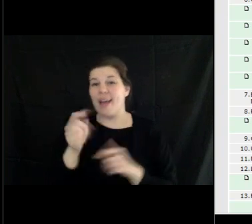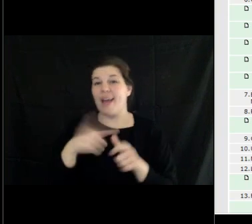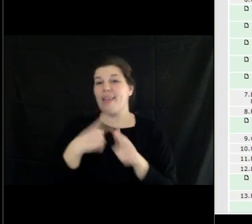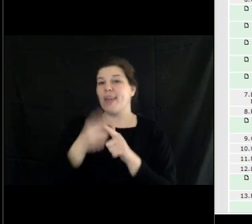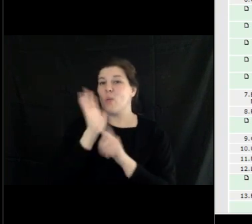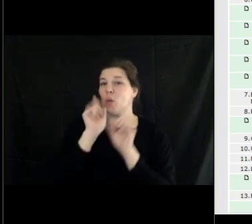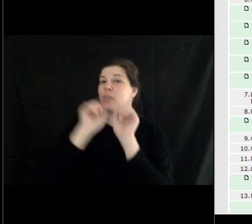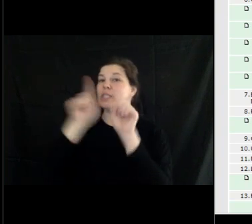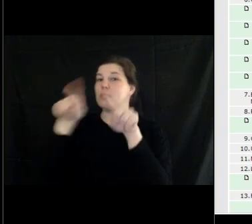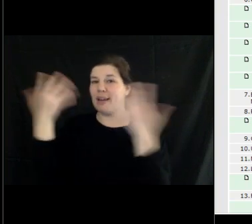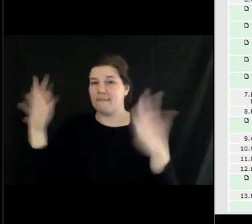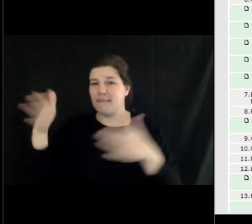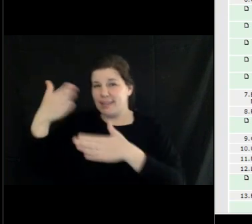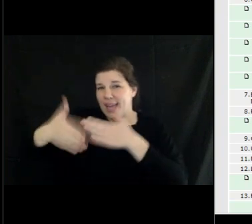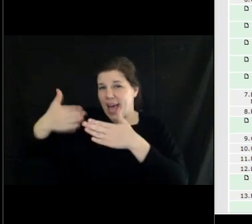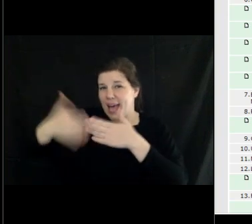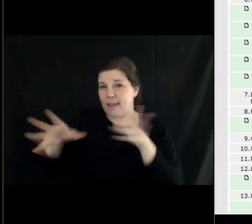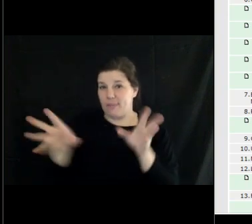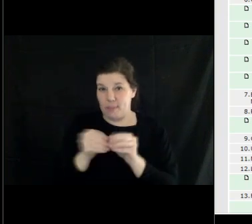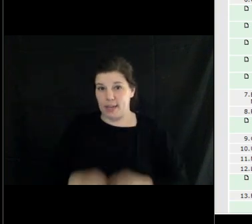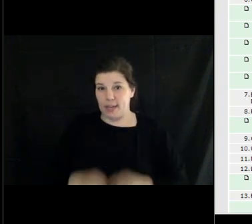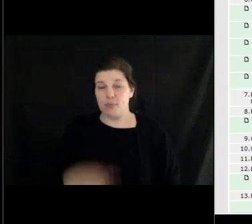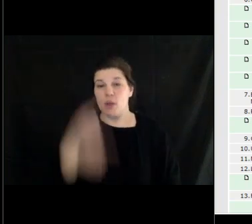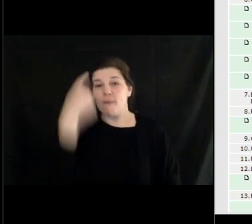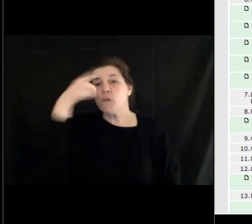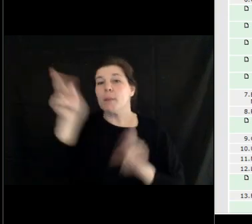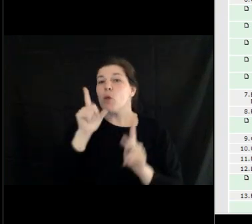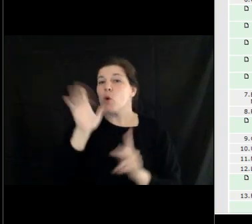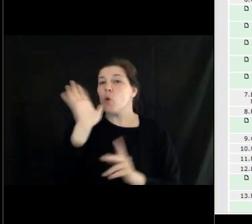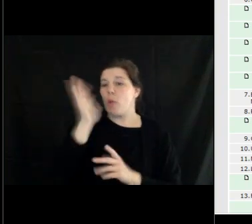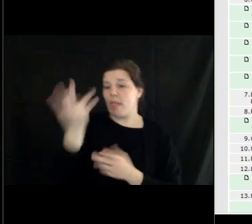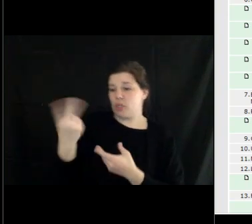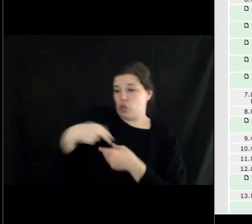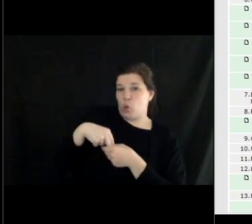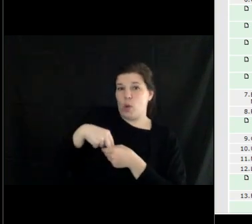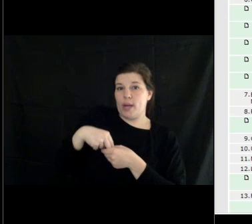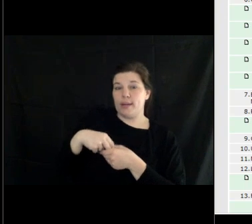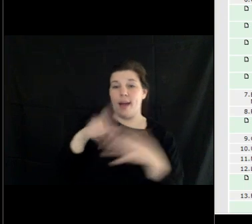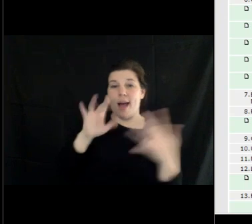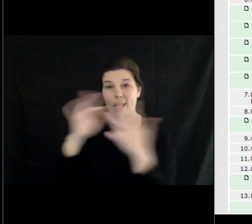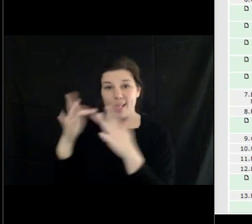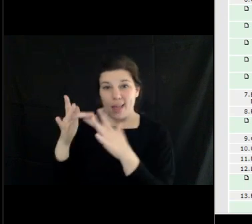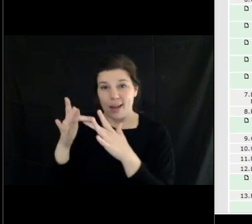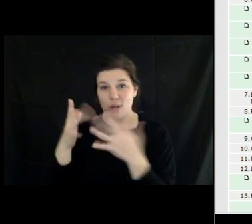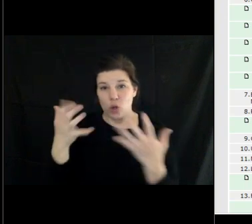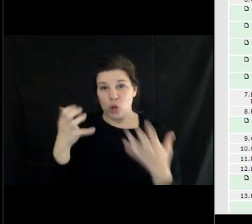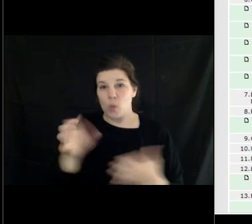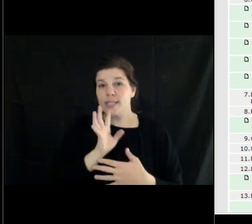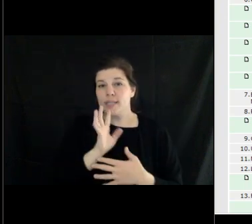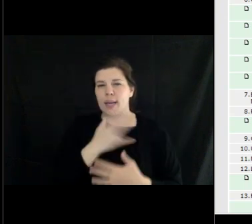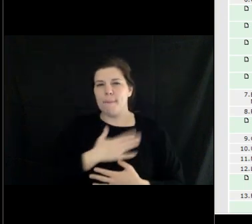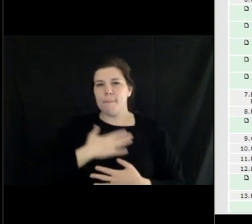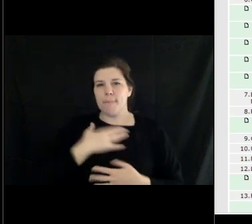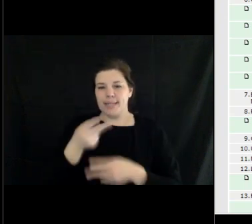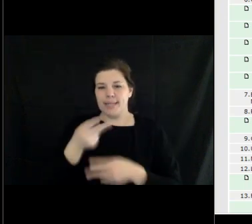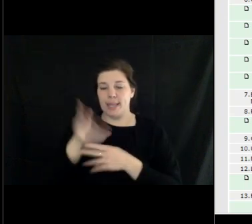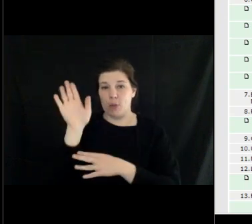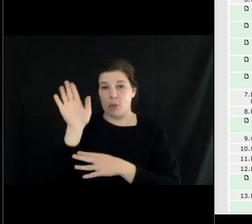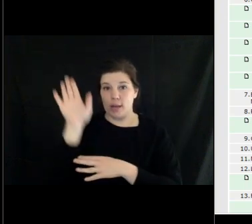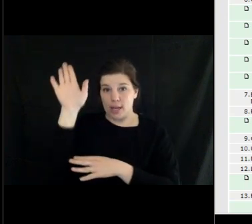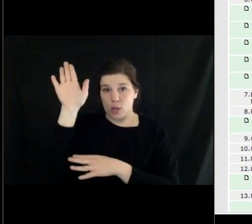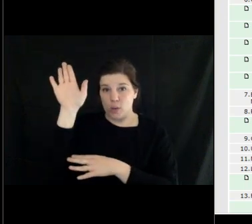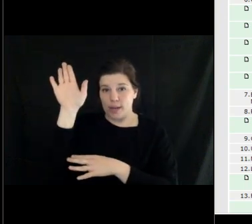meeting has concluded. For those of you joining us virtually and wish to speak, please keep your digital hands raised throughout the duration